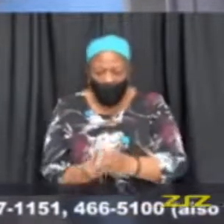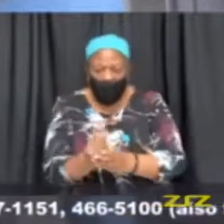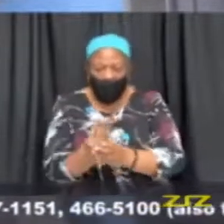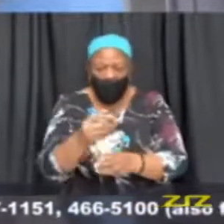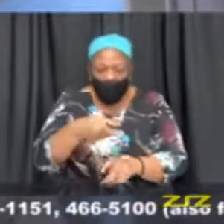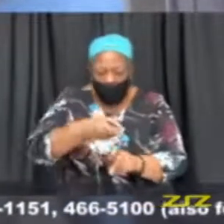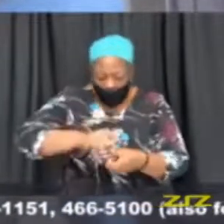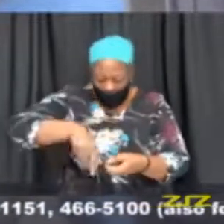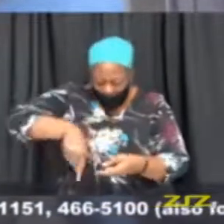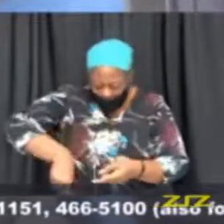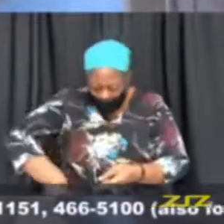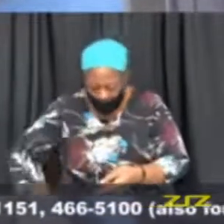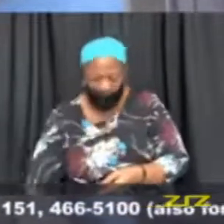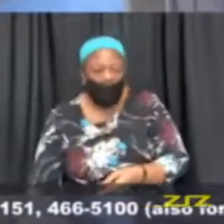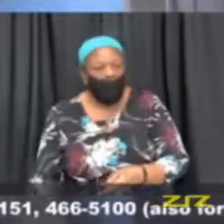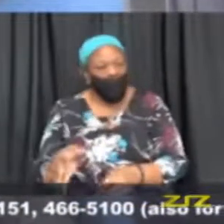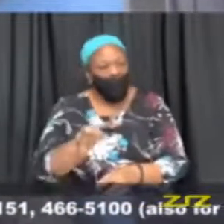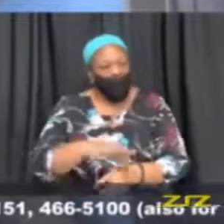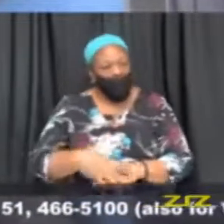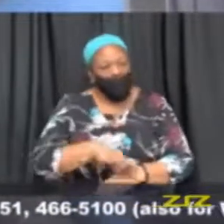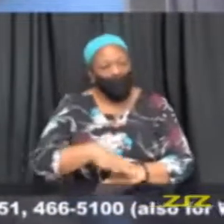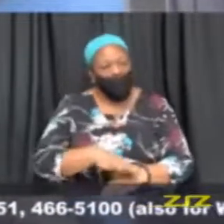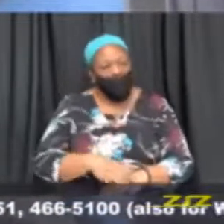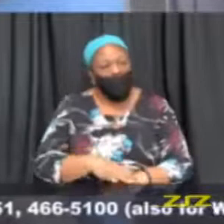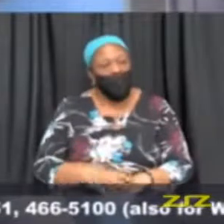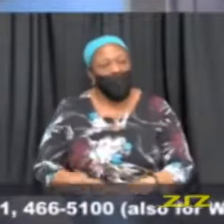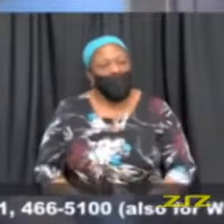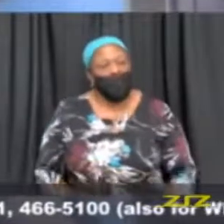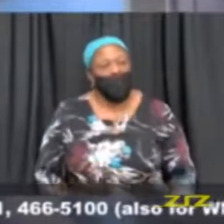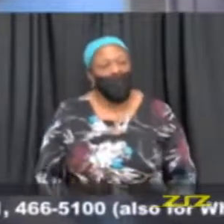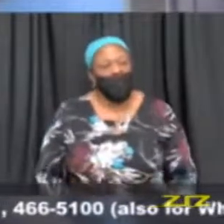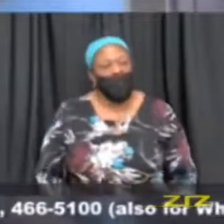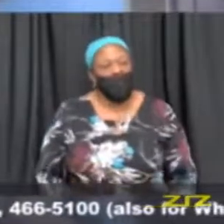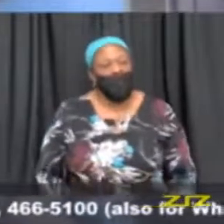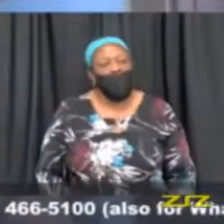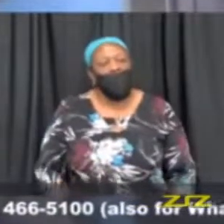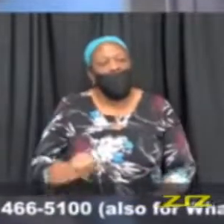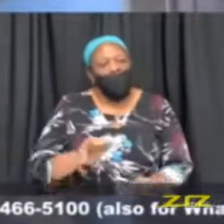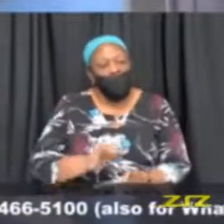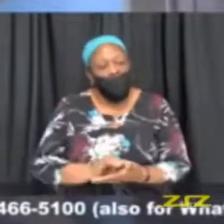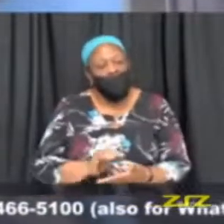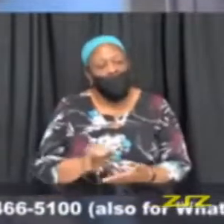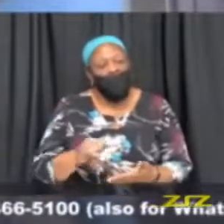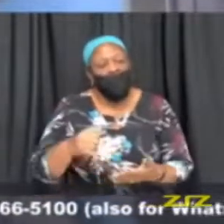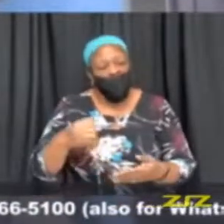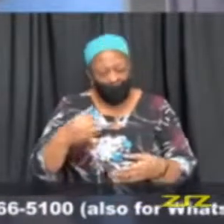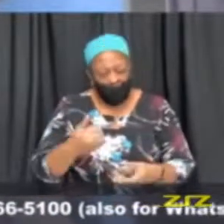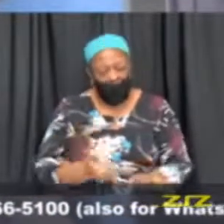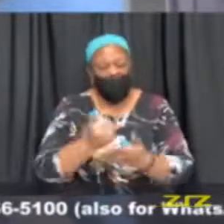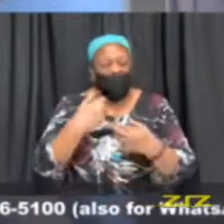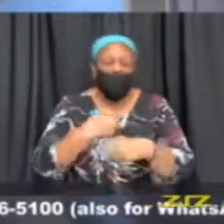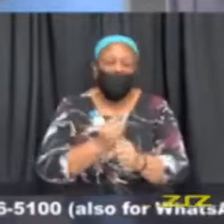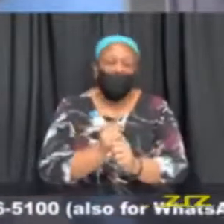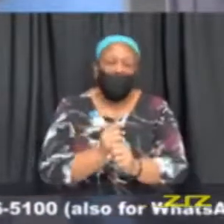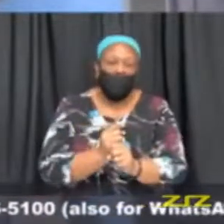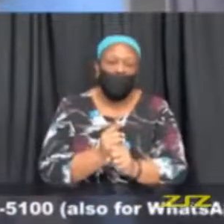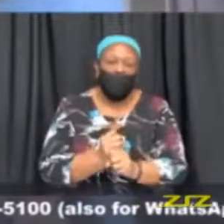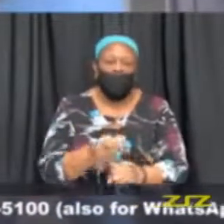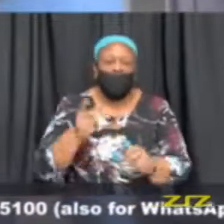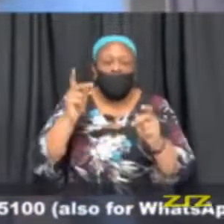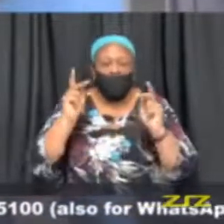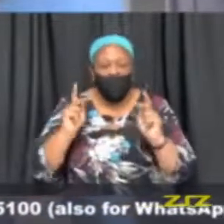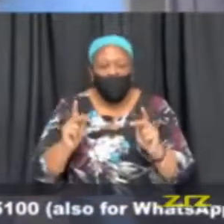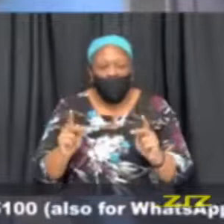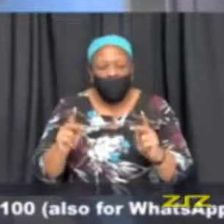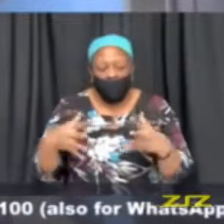VT earthquakes or volcano tectonic earthquakes. And then when that pathway is created, then that fluid, the fluid magma